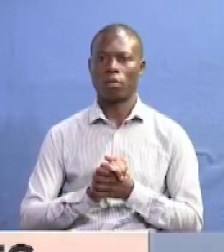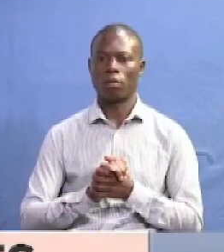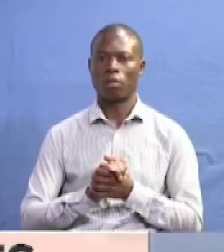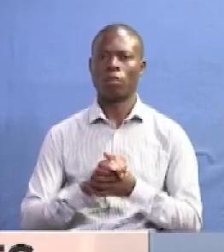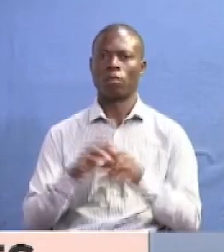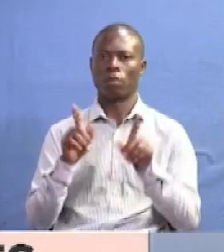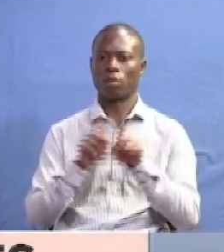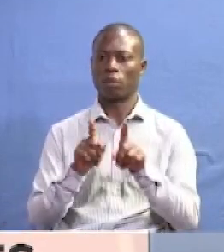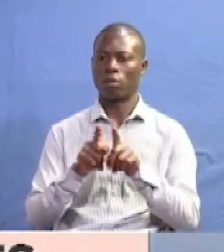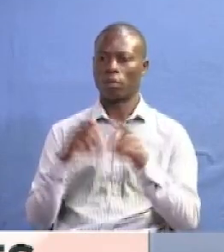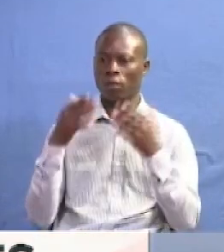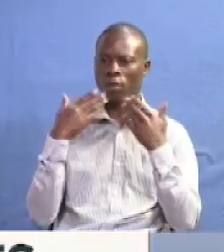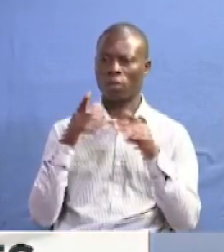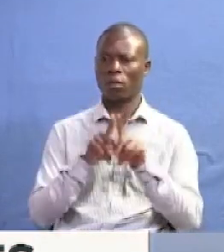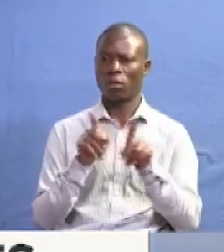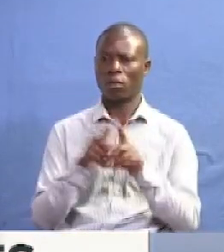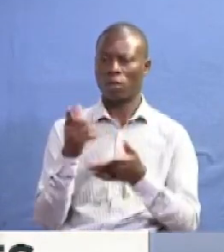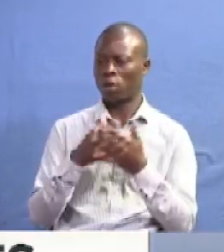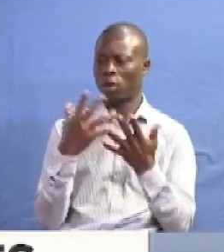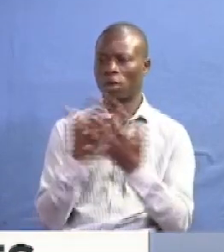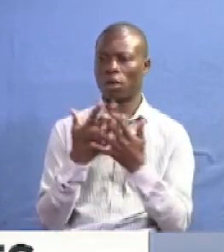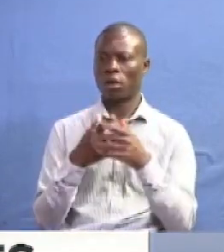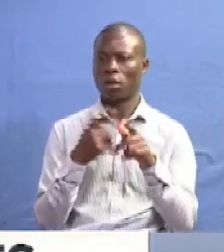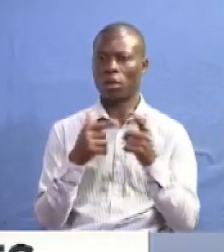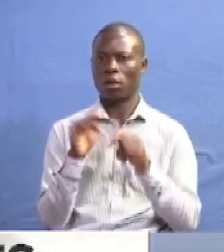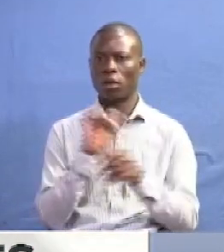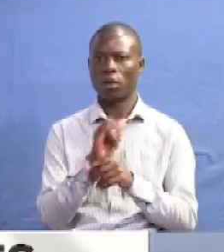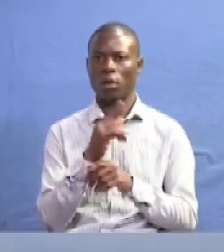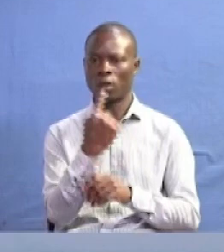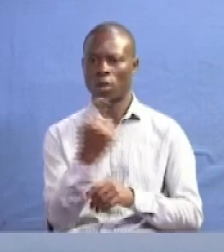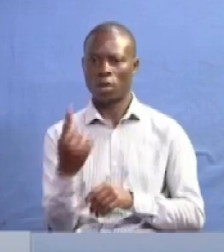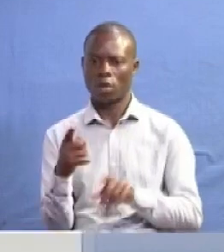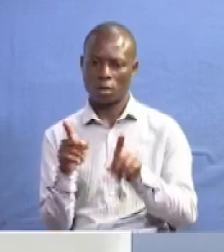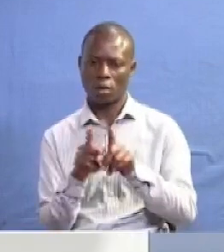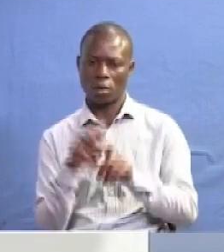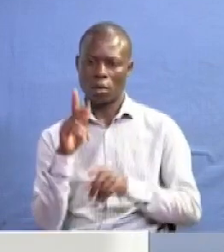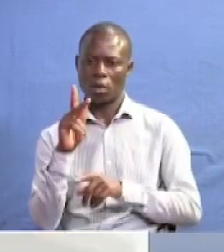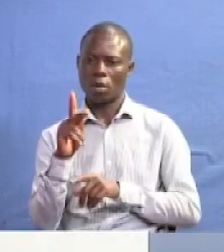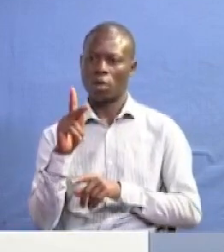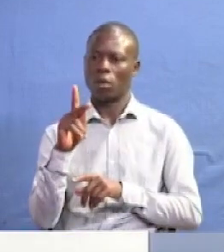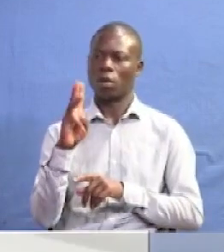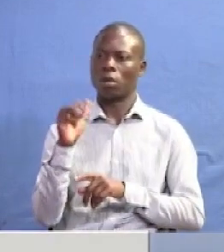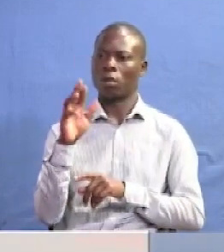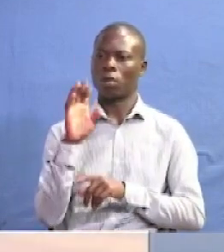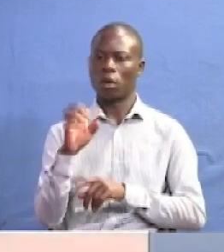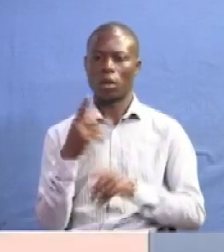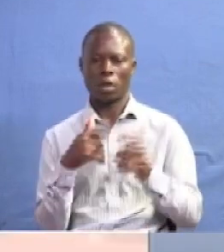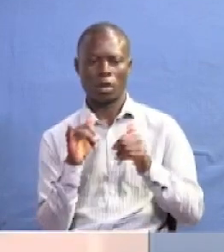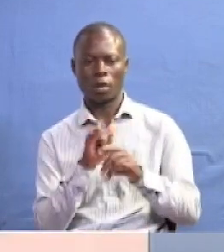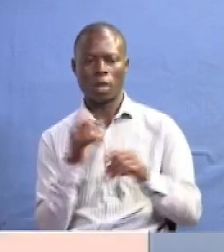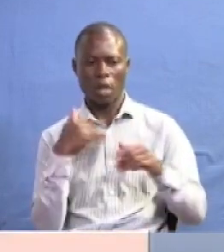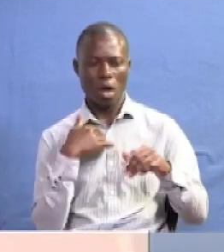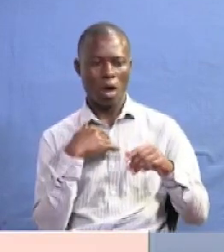Amos Mamanyi and Moses Ogimbo, who are arrested for handling a phone belonging to a Kware murder victim, Roselyn Akoth, have